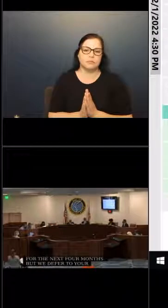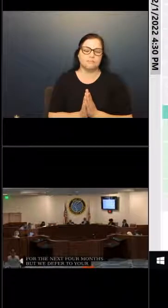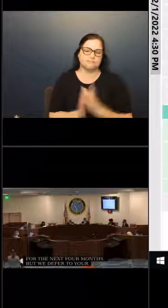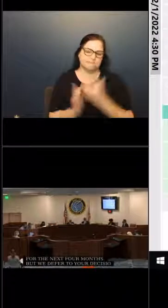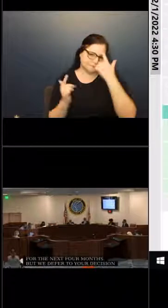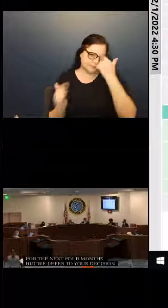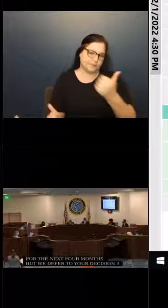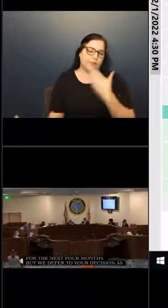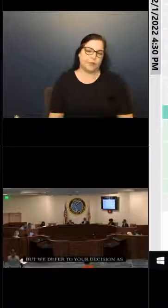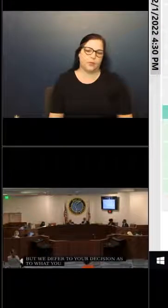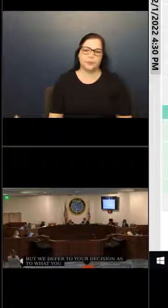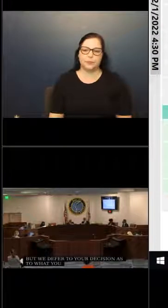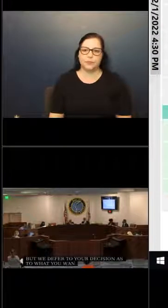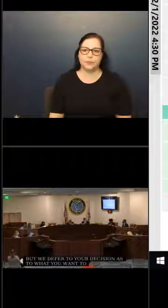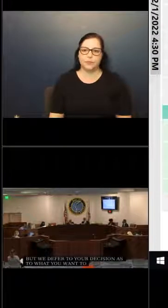Thank you.